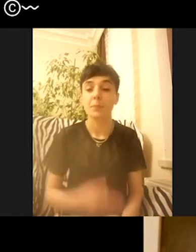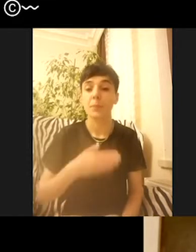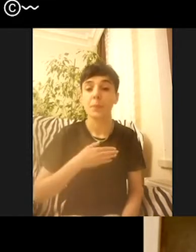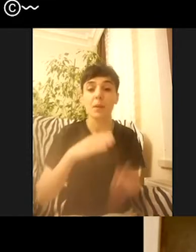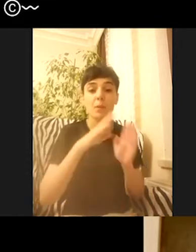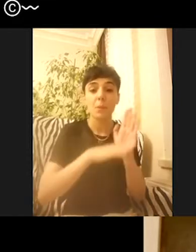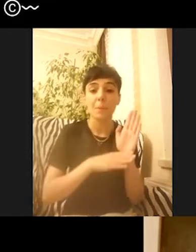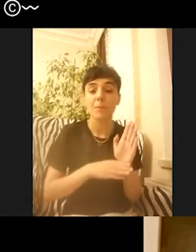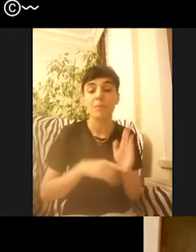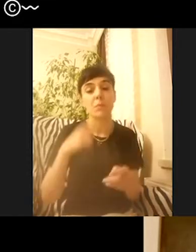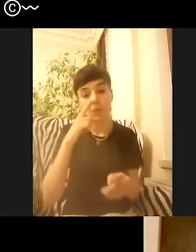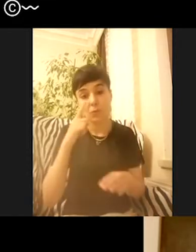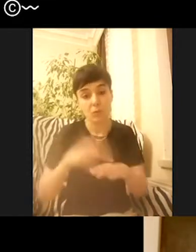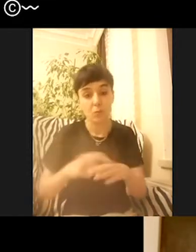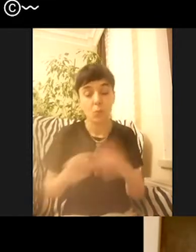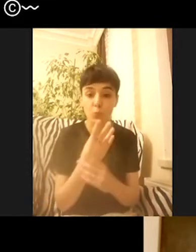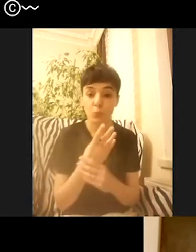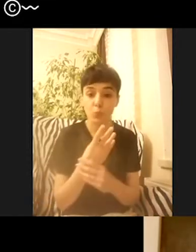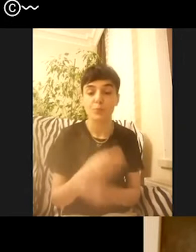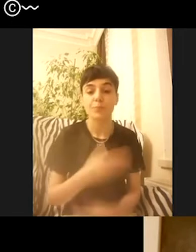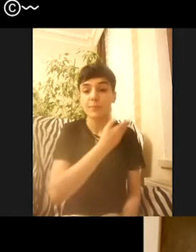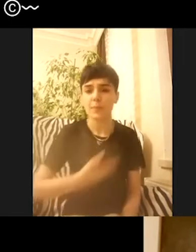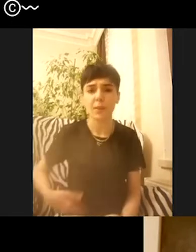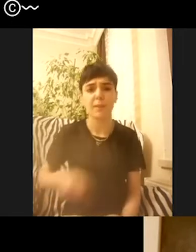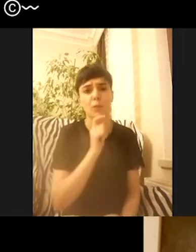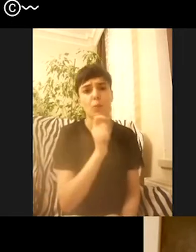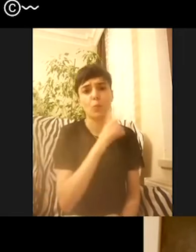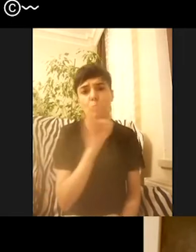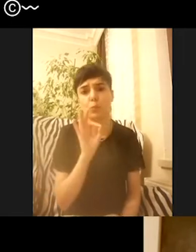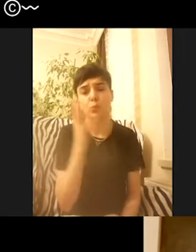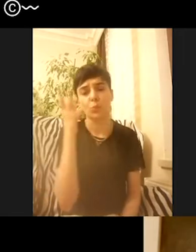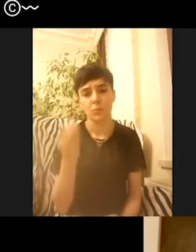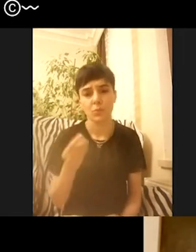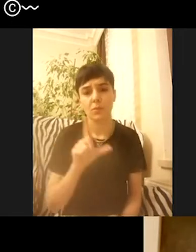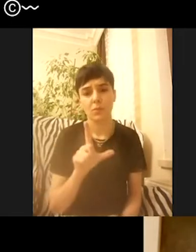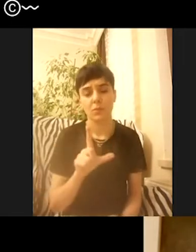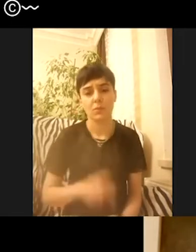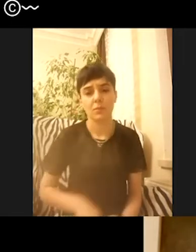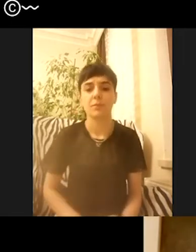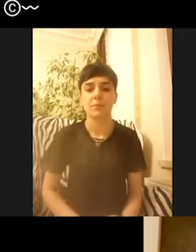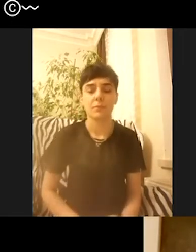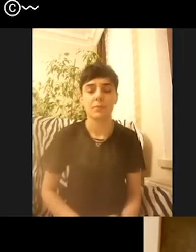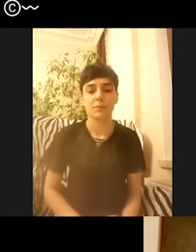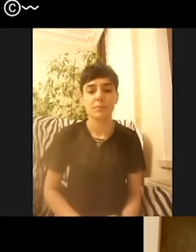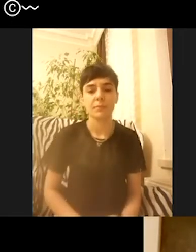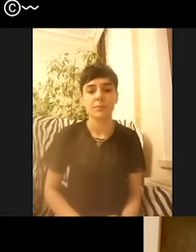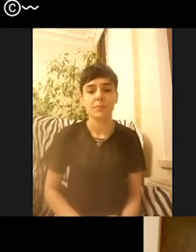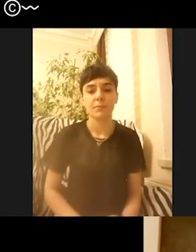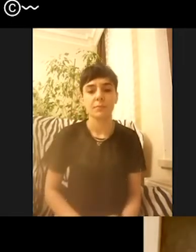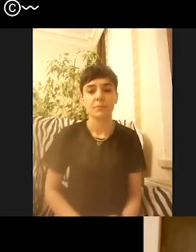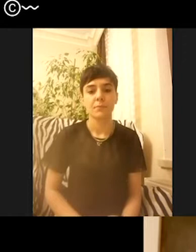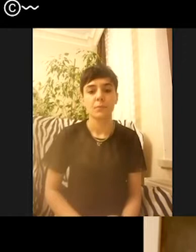So that is sort of the side of things, and the activist part of it comes where I'm basically talking